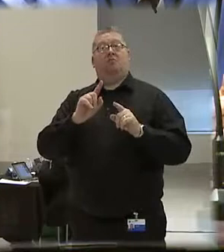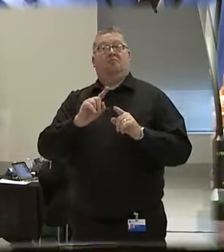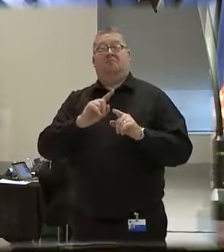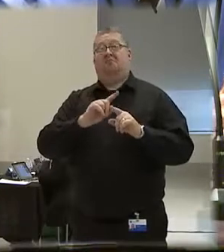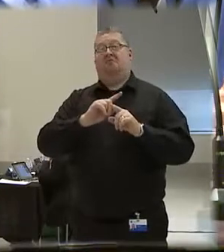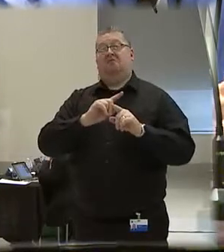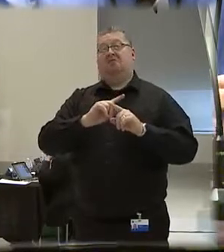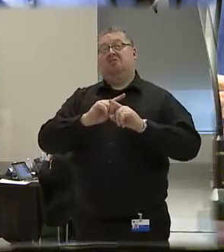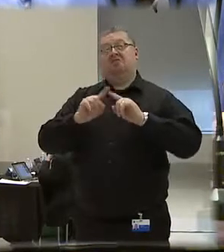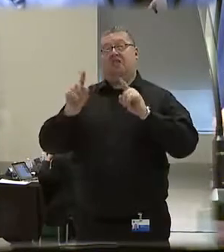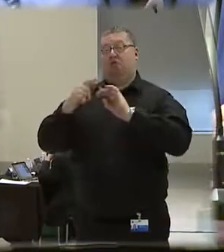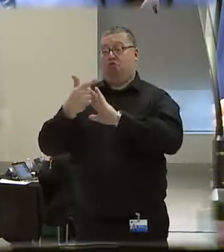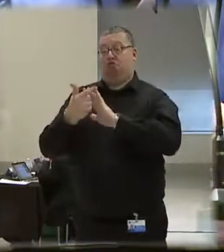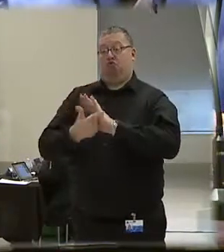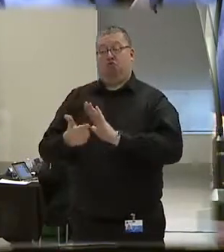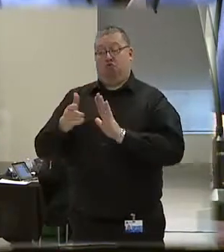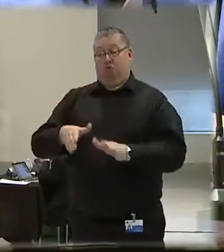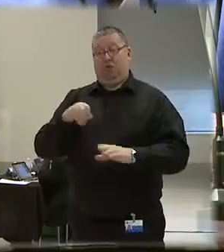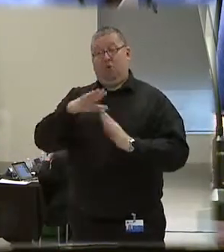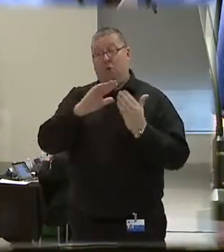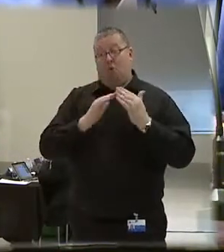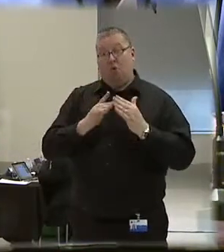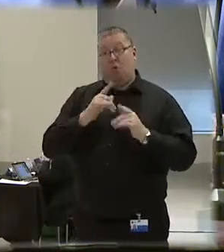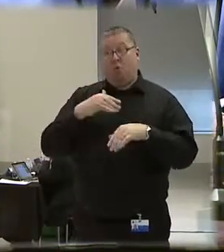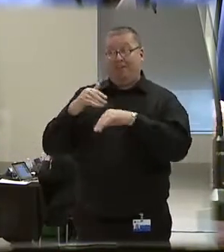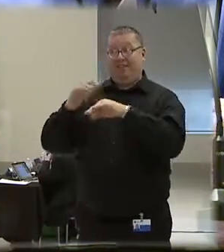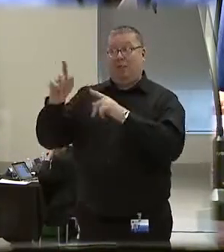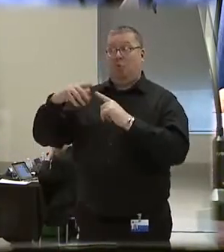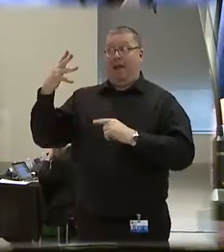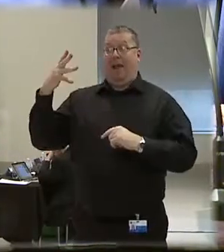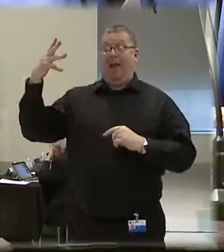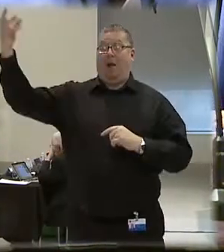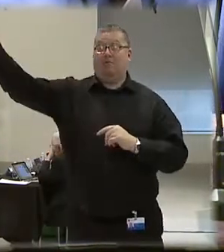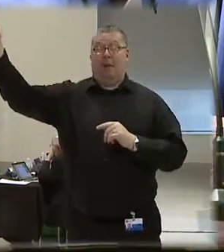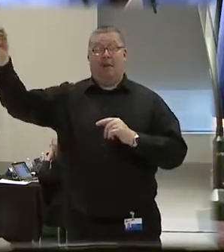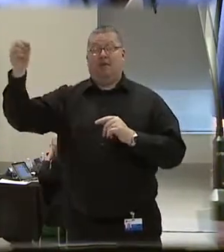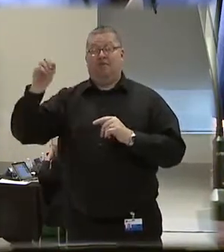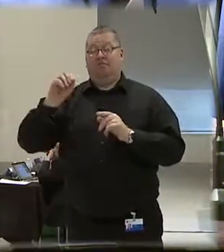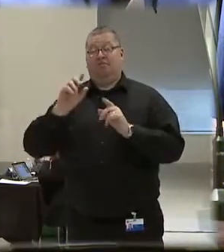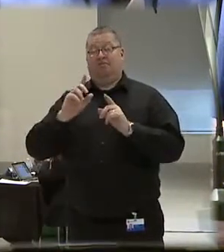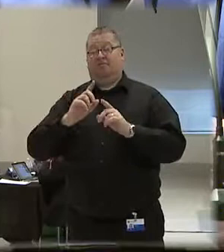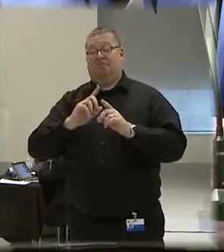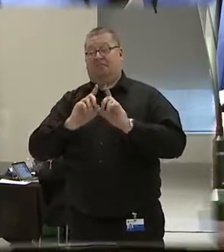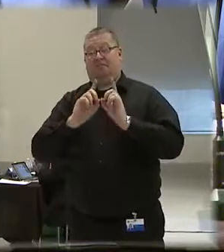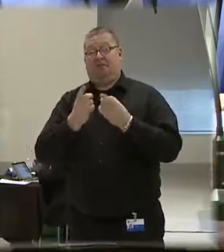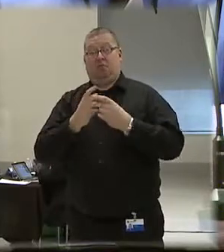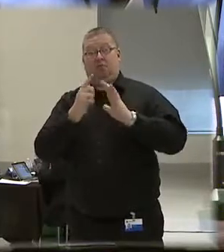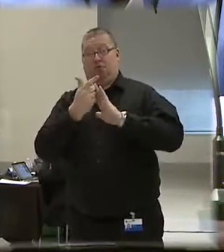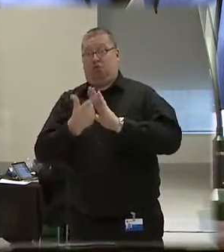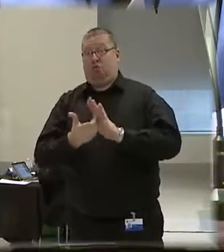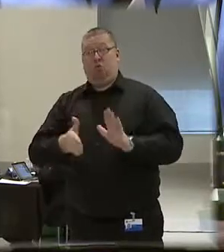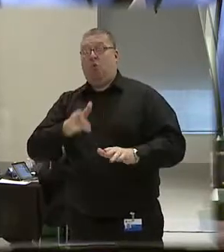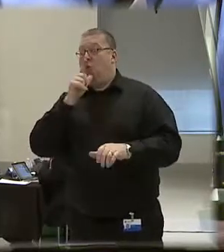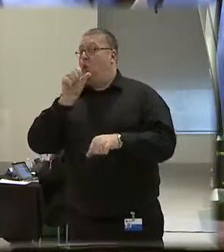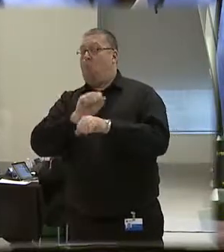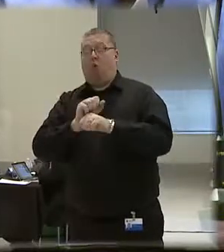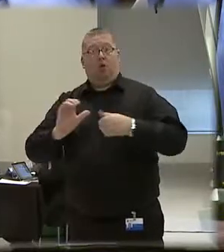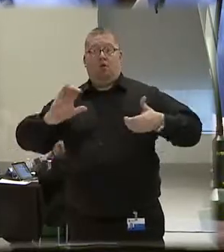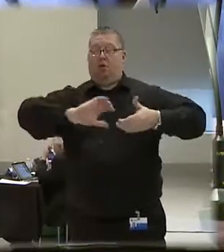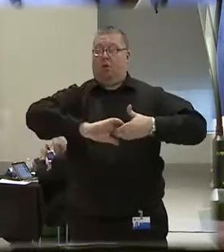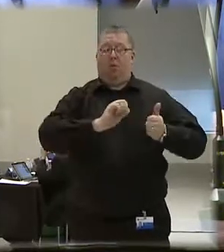your respective community? Do we send that to an outside district attorney who does not work closely with that police